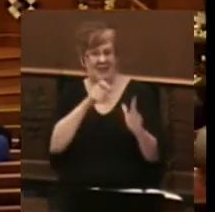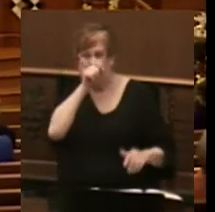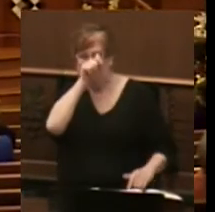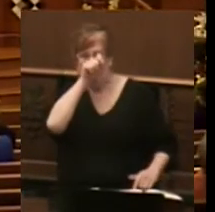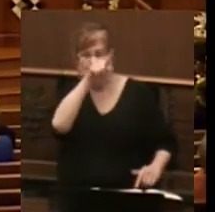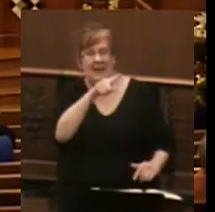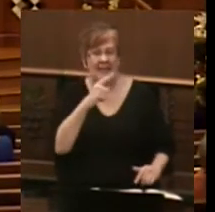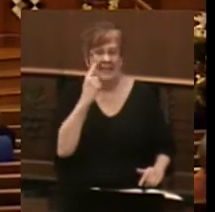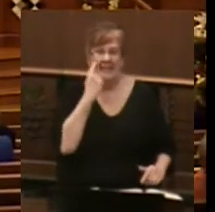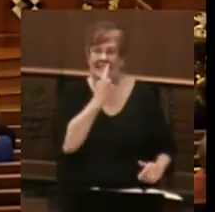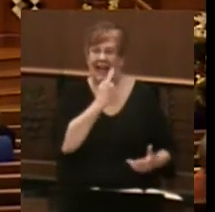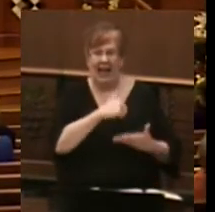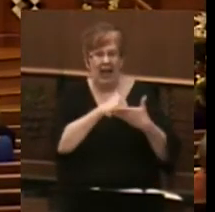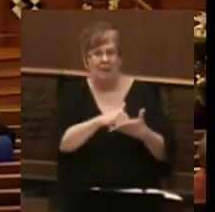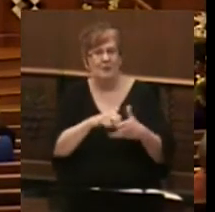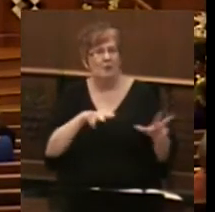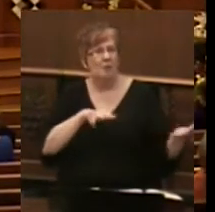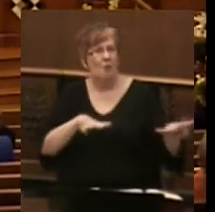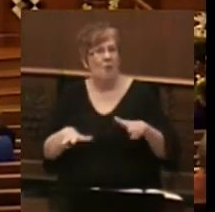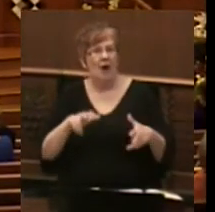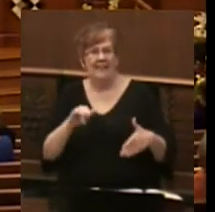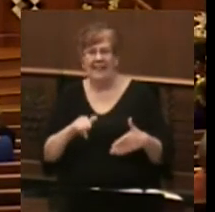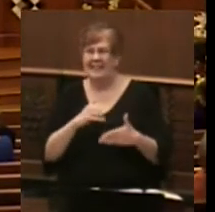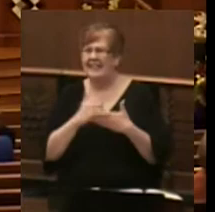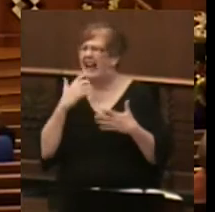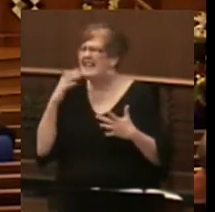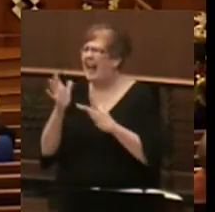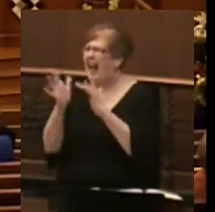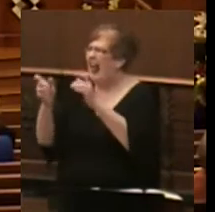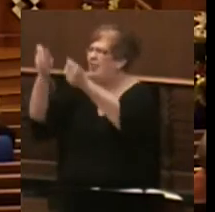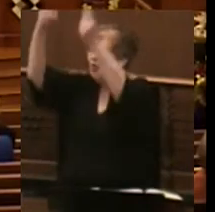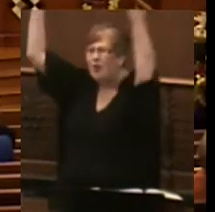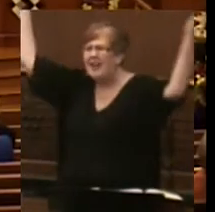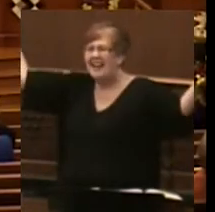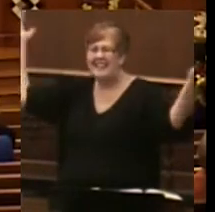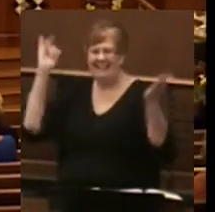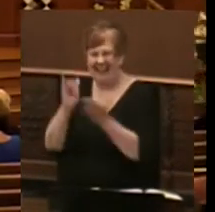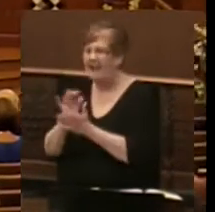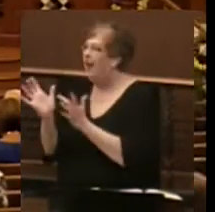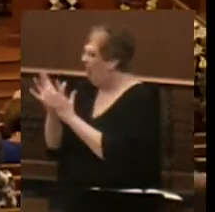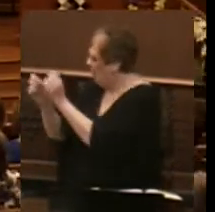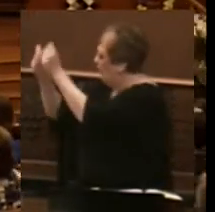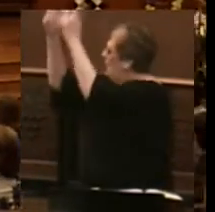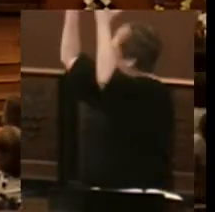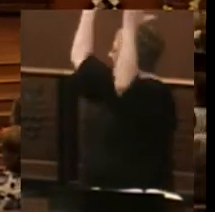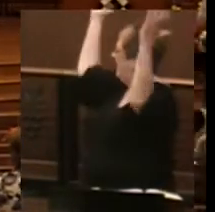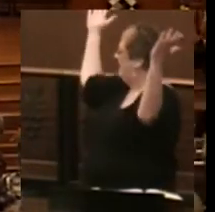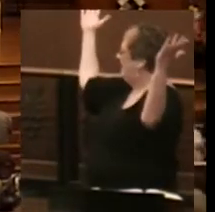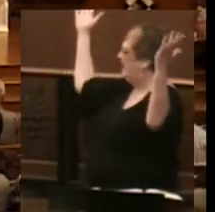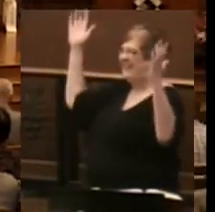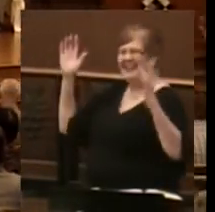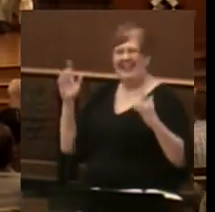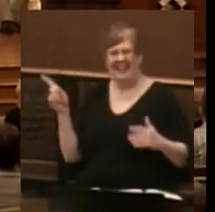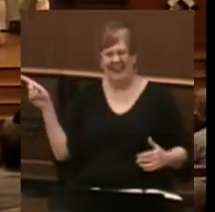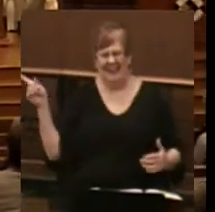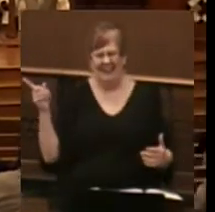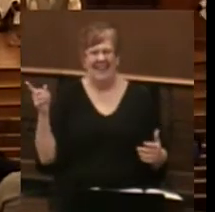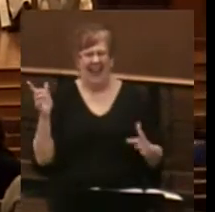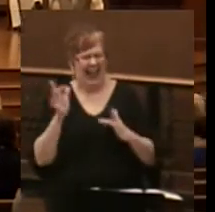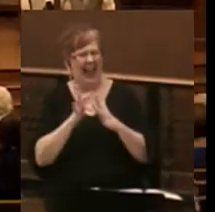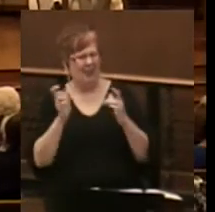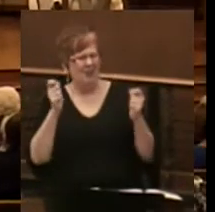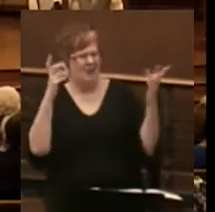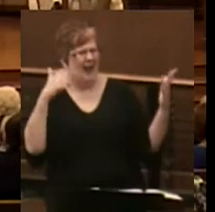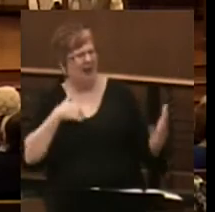eyes and helped him walk. Is that amazing? Can I get a Honolulu to that? Oh, Honolulu, I want to go